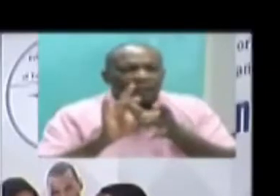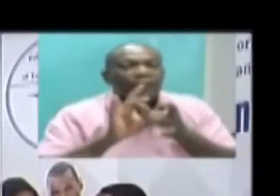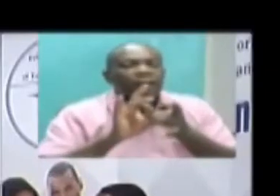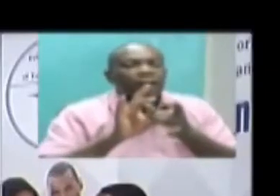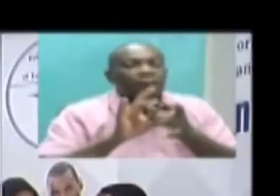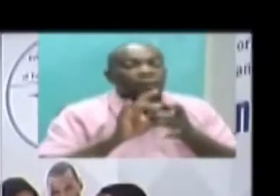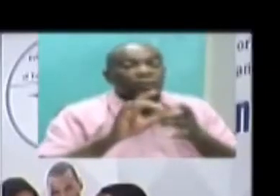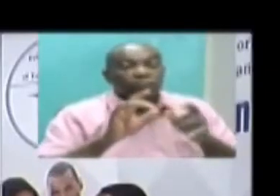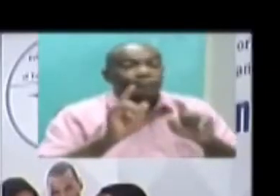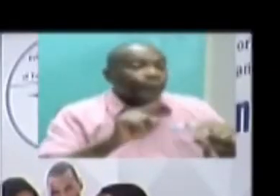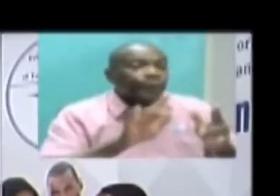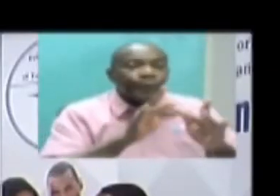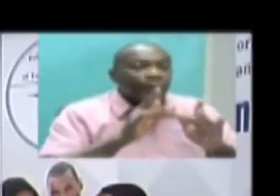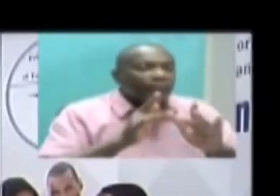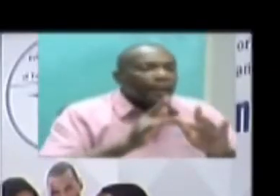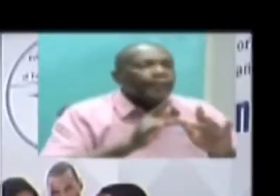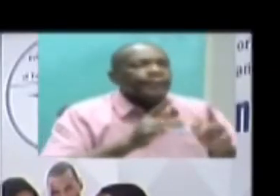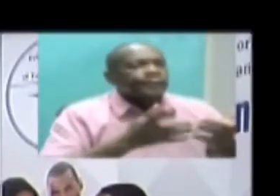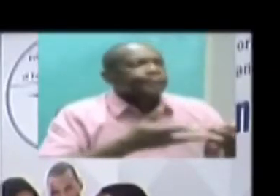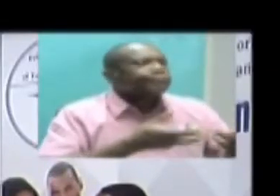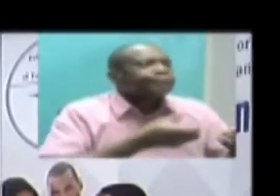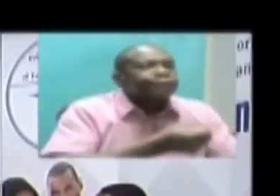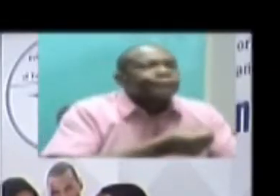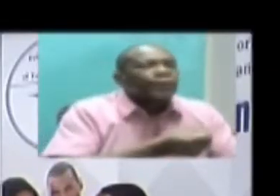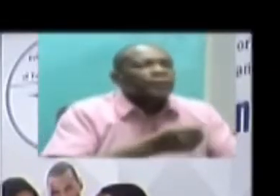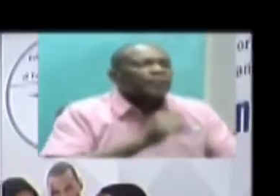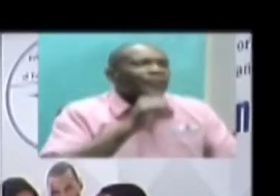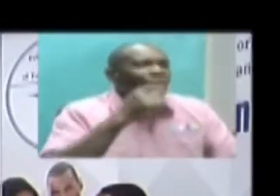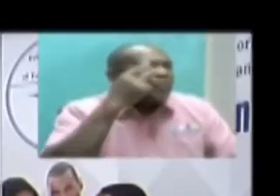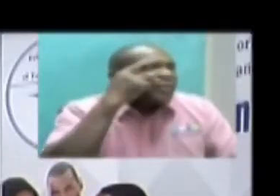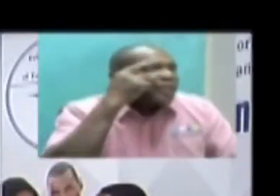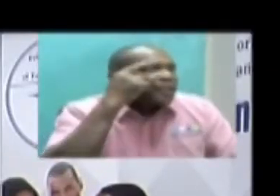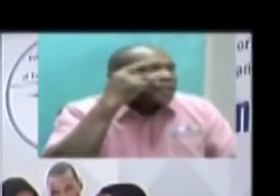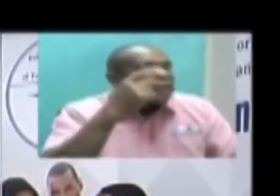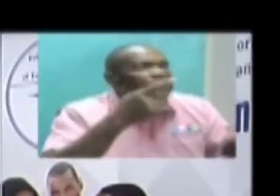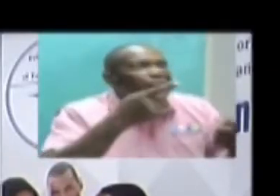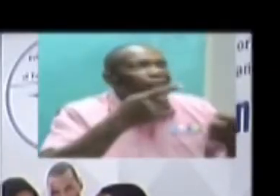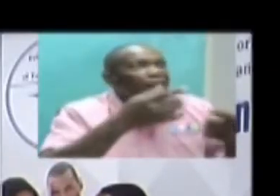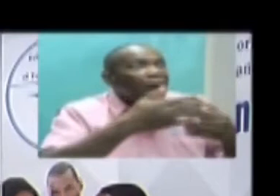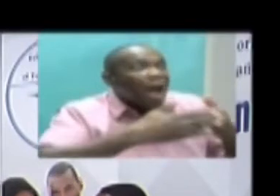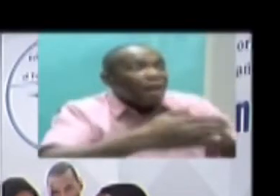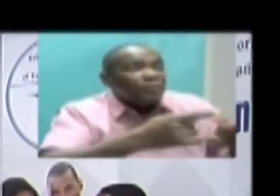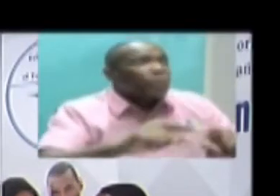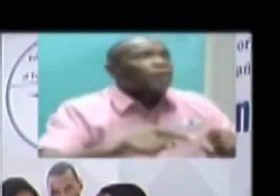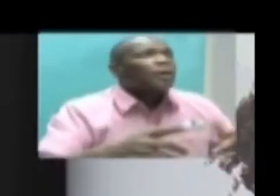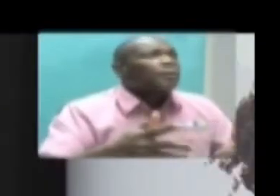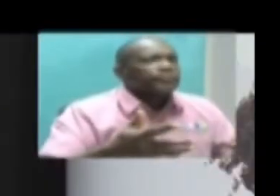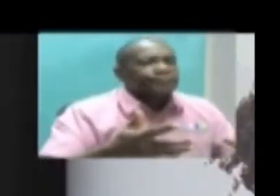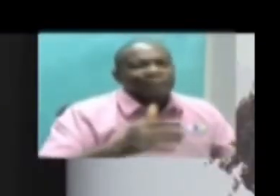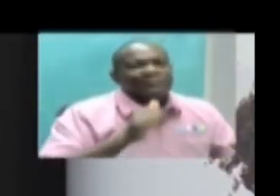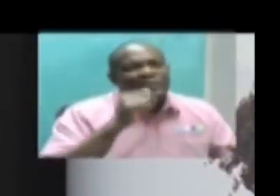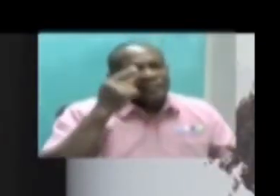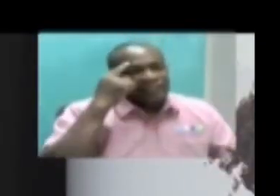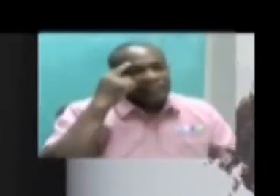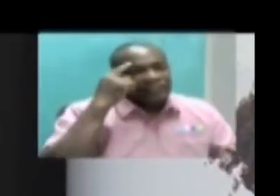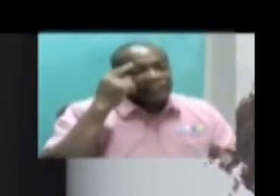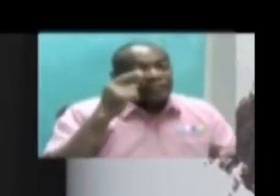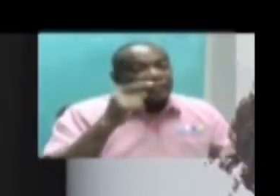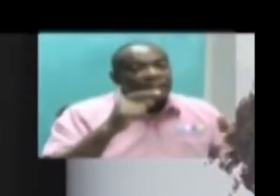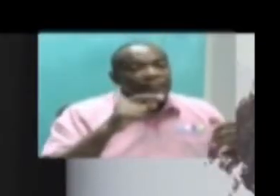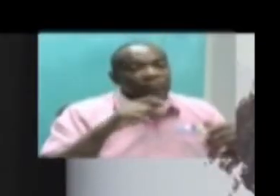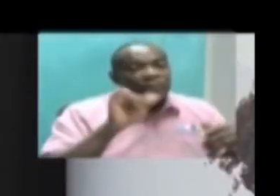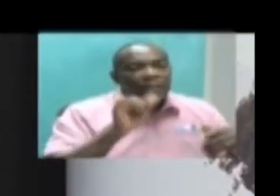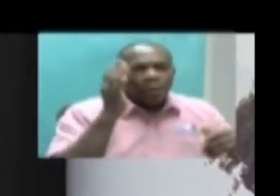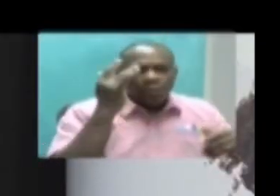the implications of what they're doing. Mm. This is the reason why a child who unguarded gets themselves in trouble is not a bad